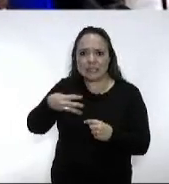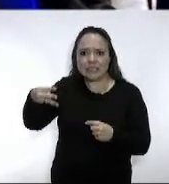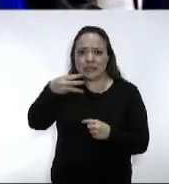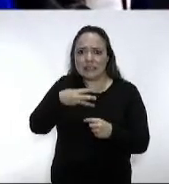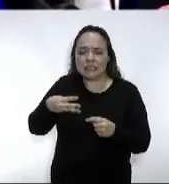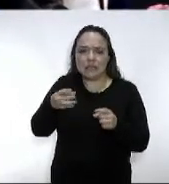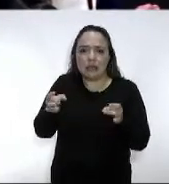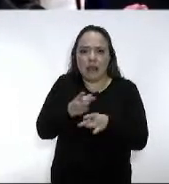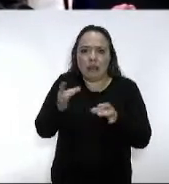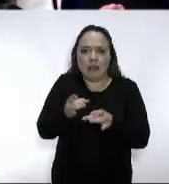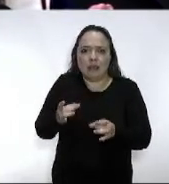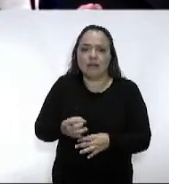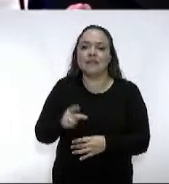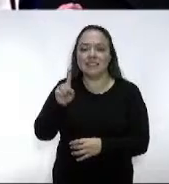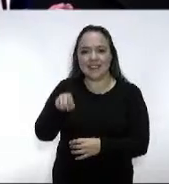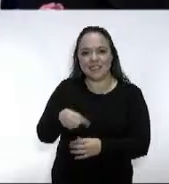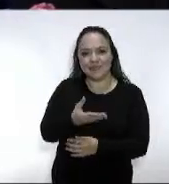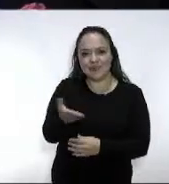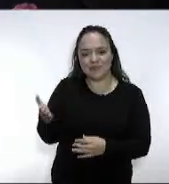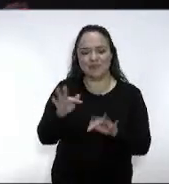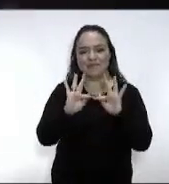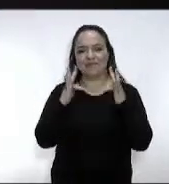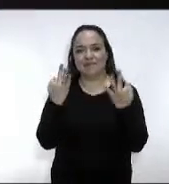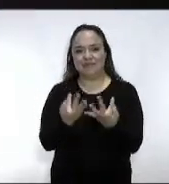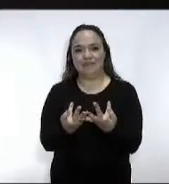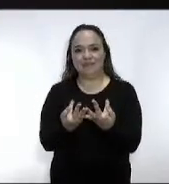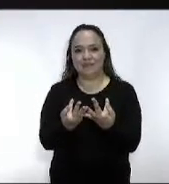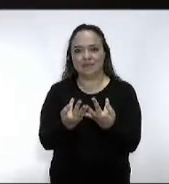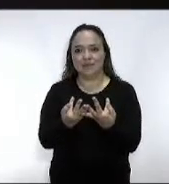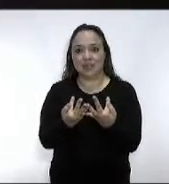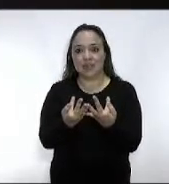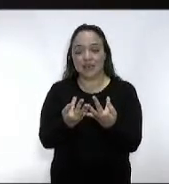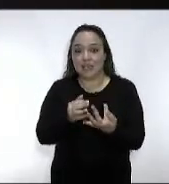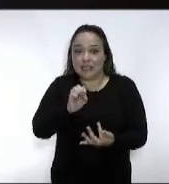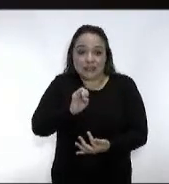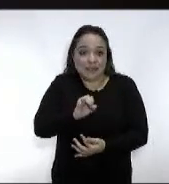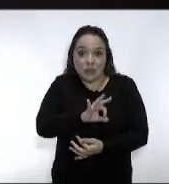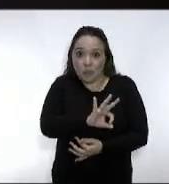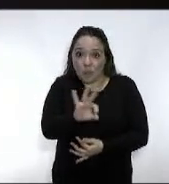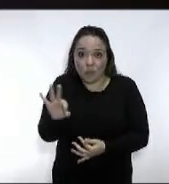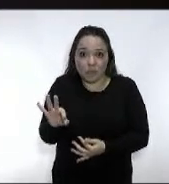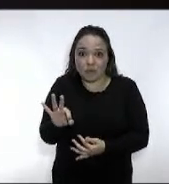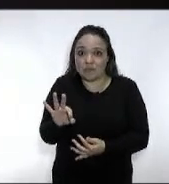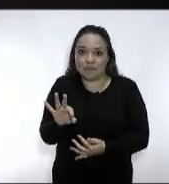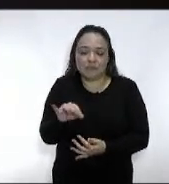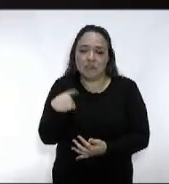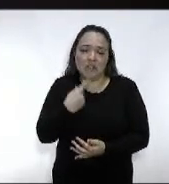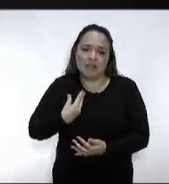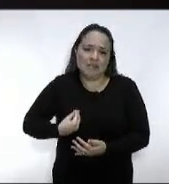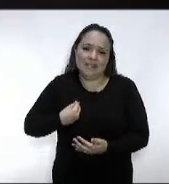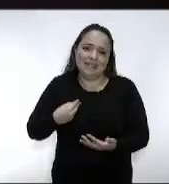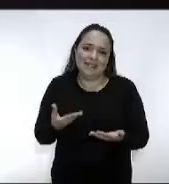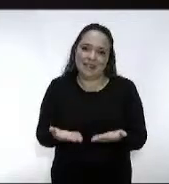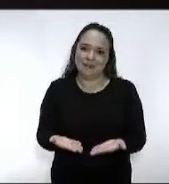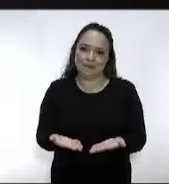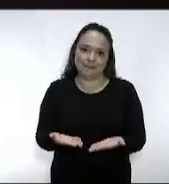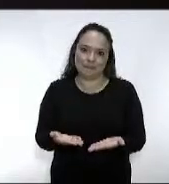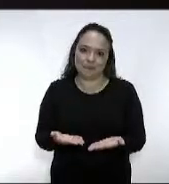whoever adopted this dream with us and dived headlong in this universe,